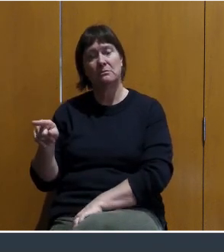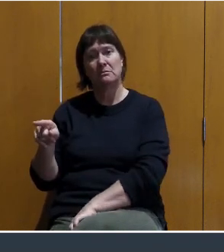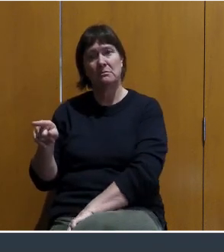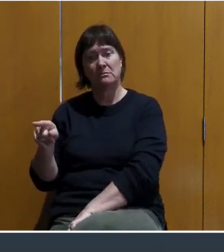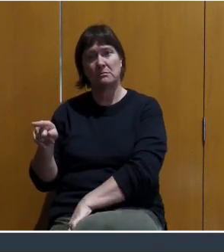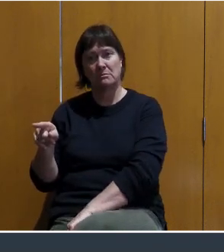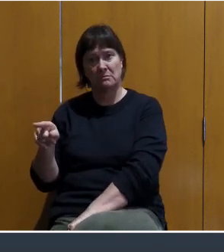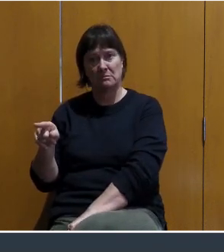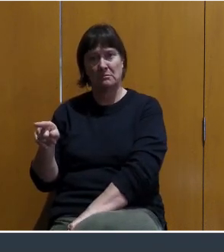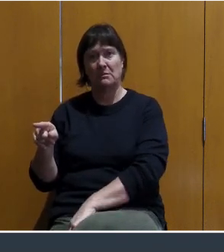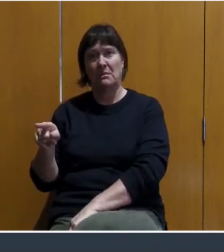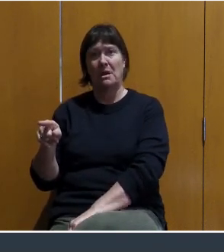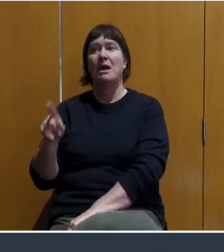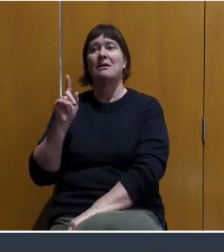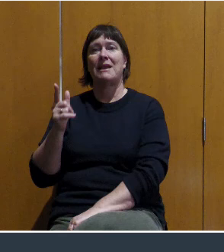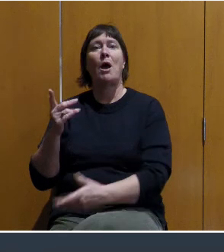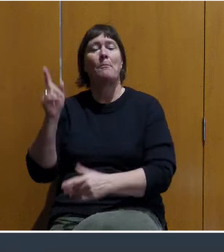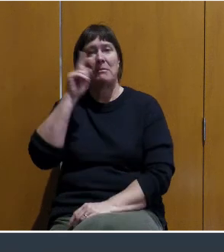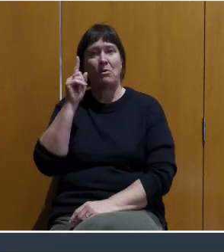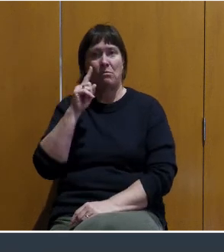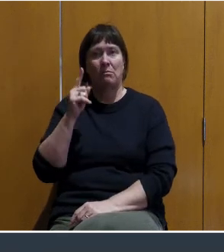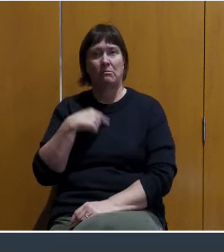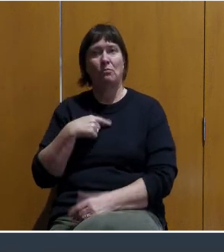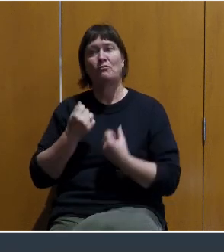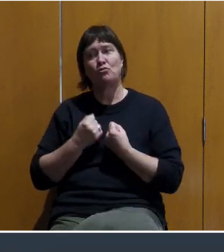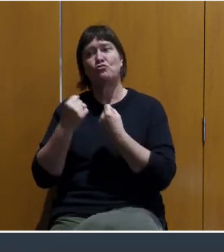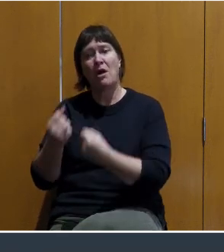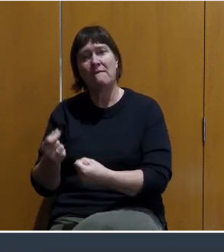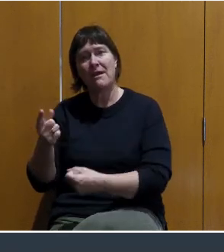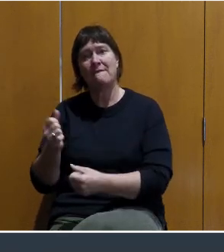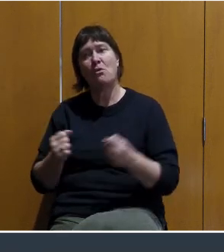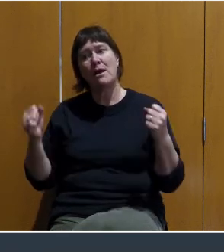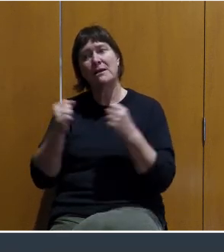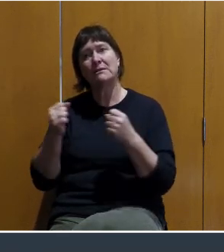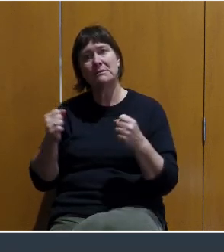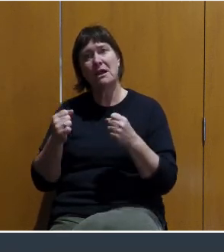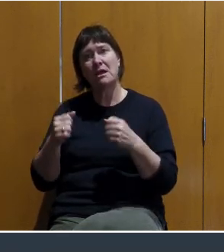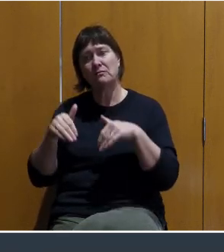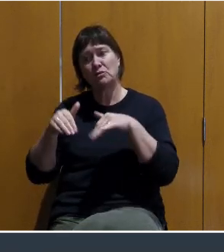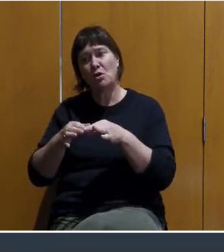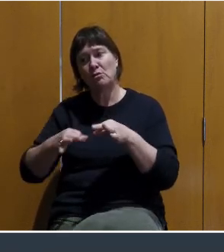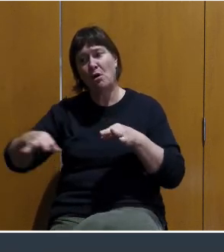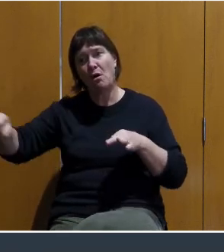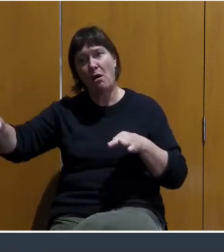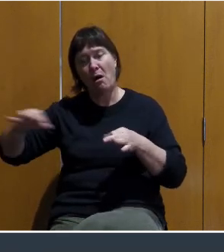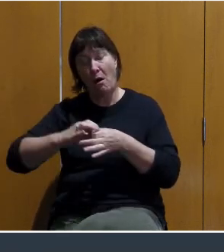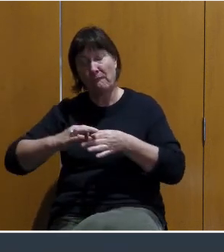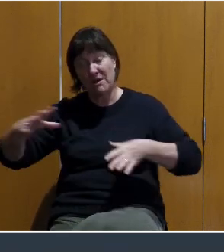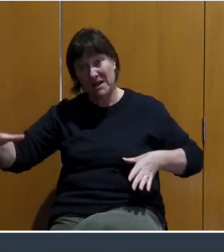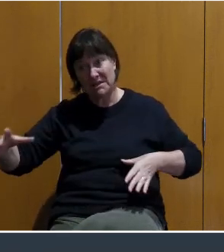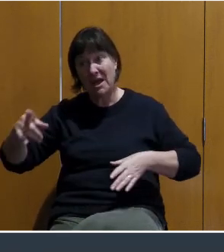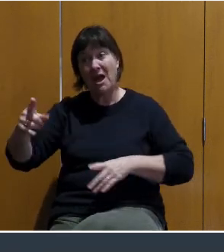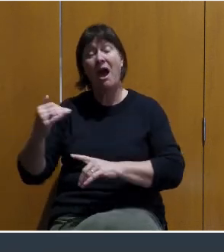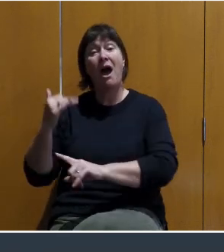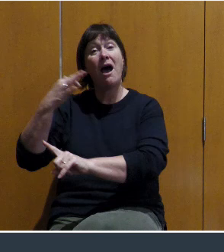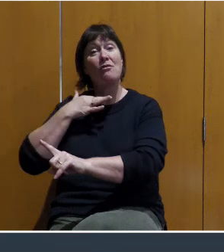inflicting additional people to travel there to be able to exercise their dogs in a proper off-lead area, and then to be exposed to additional risks where they could actually